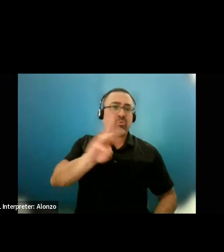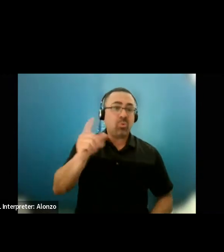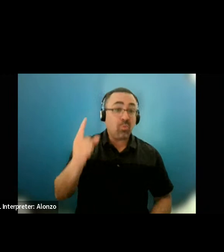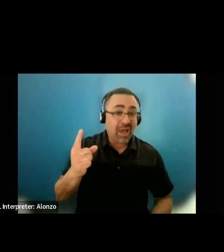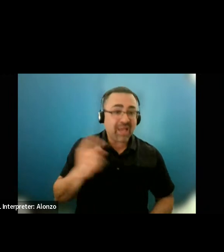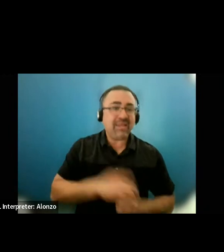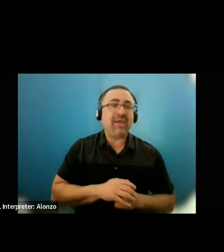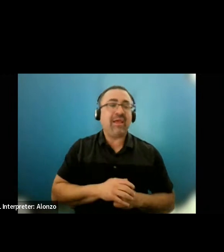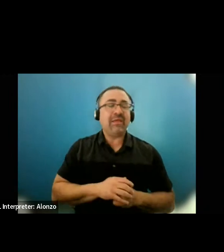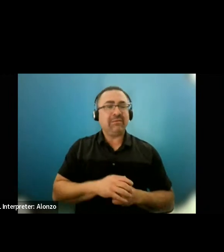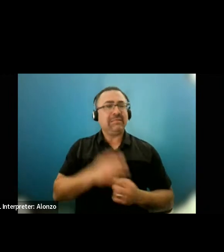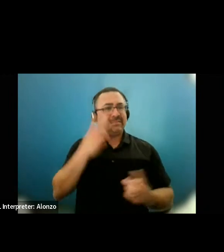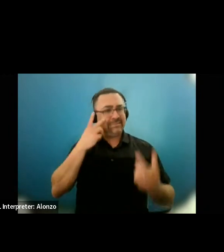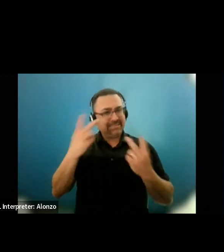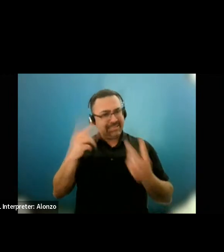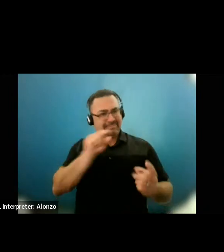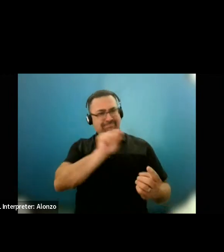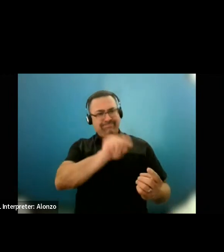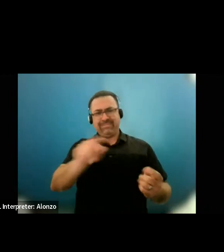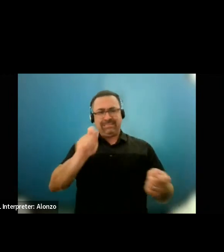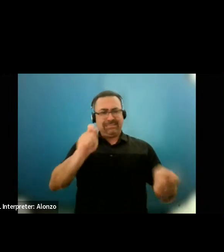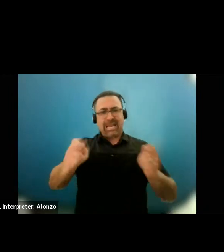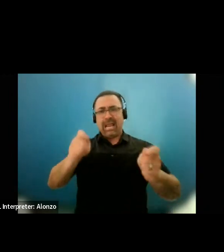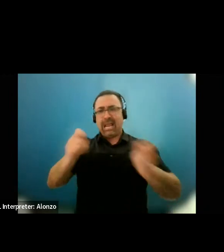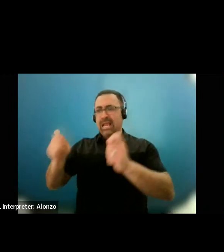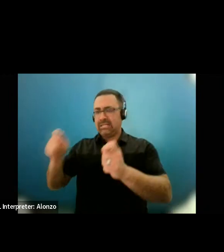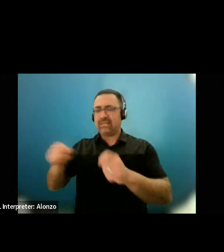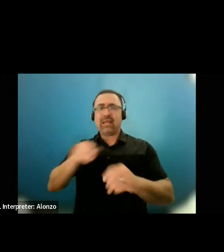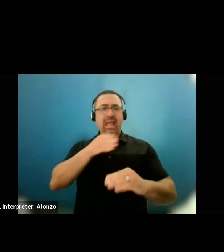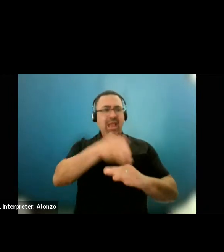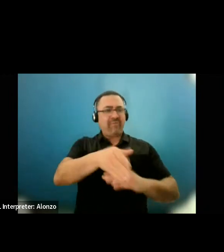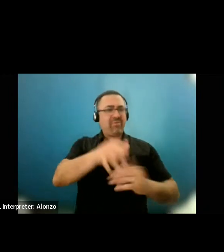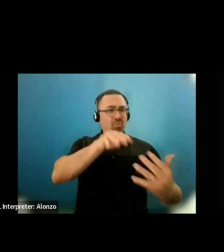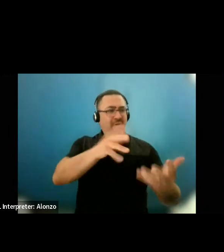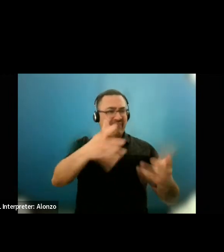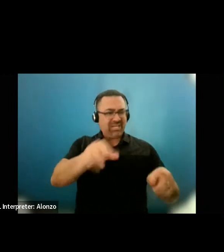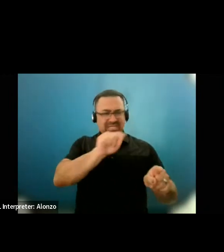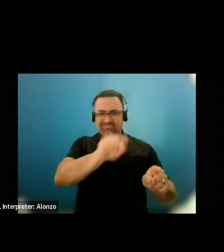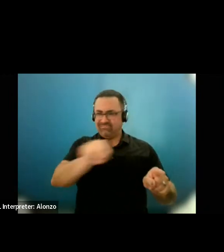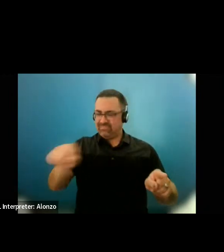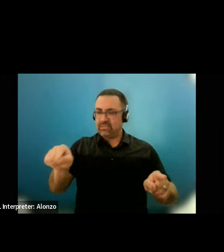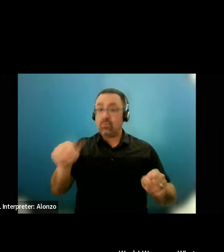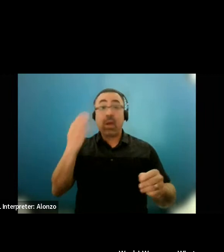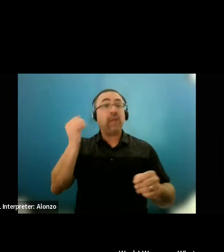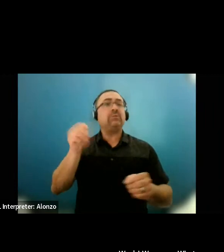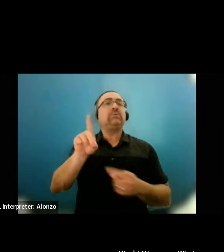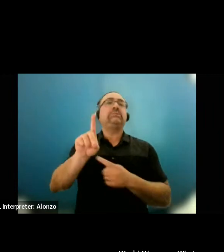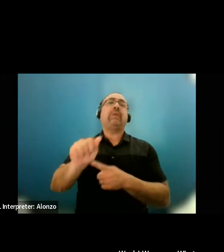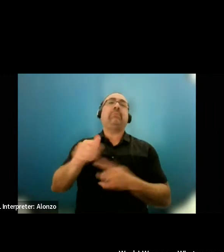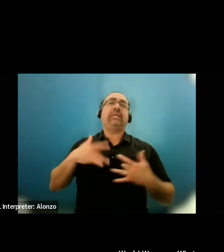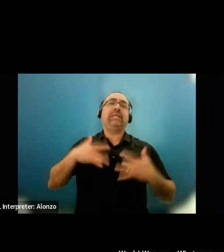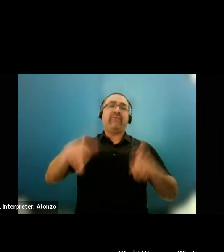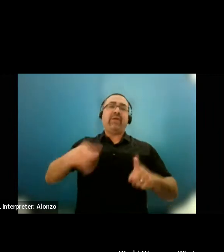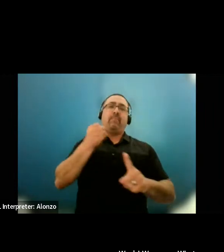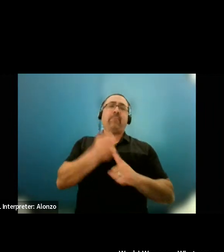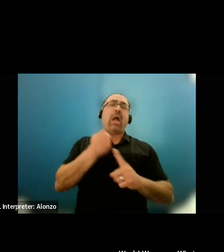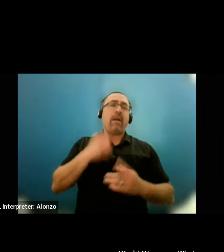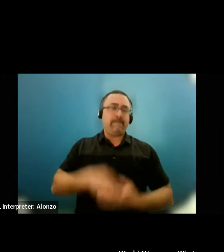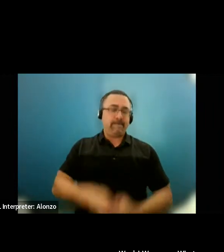what it is you'll see those kinds of changes take place because they're major disabling events.